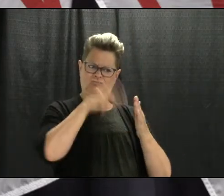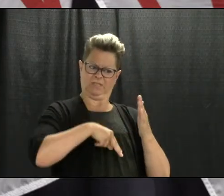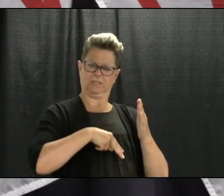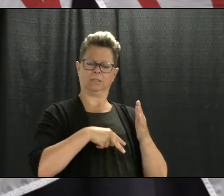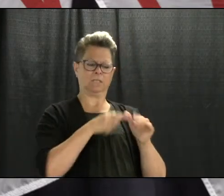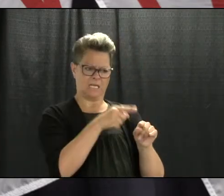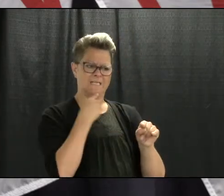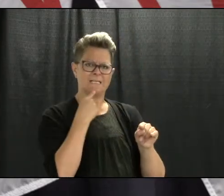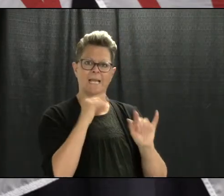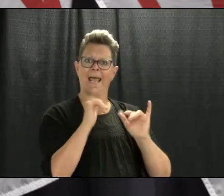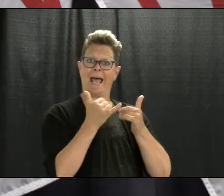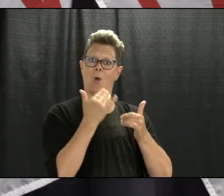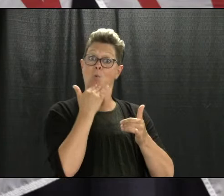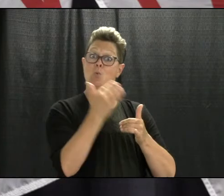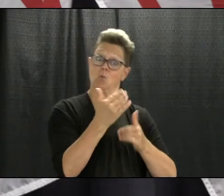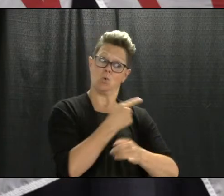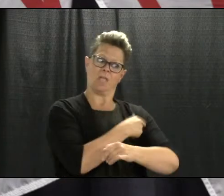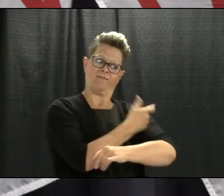efficacy part that